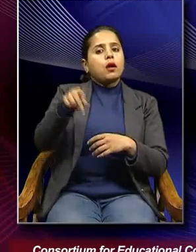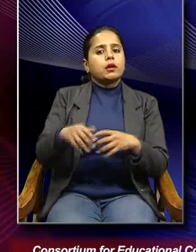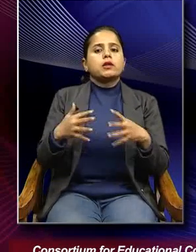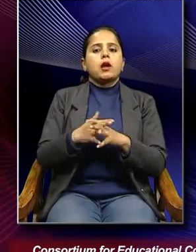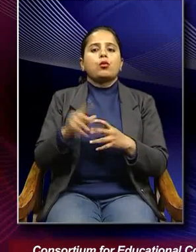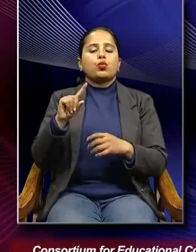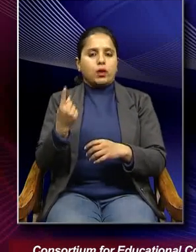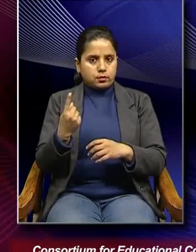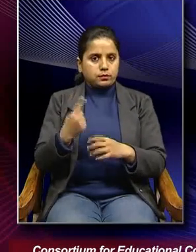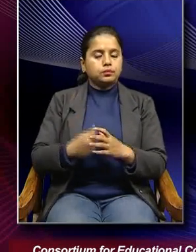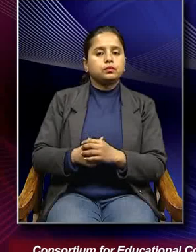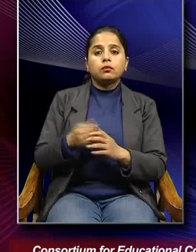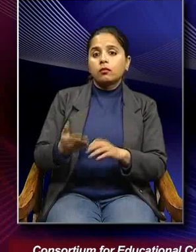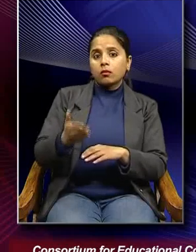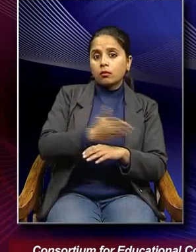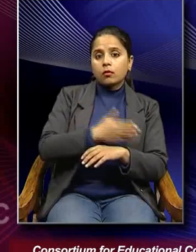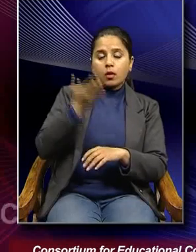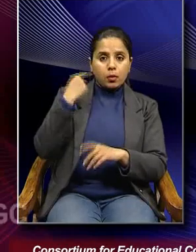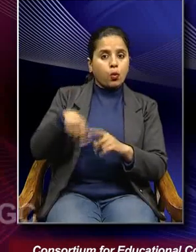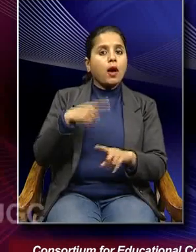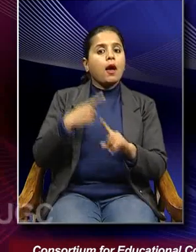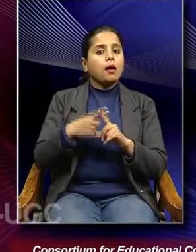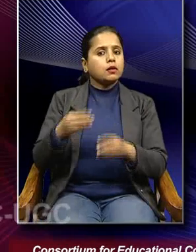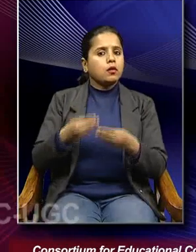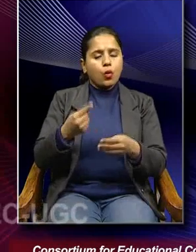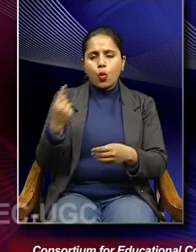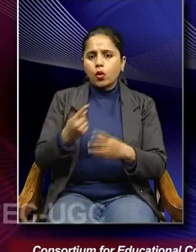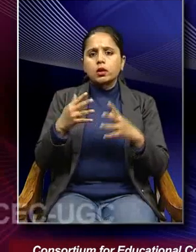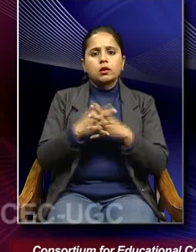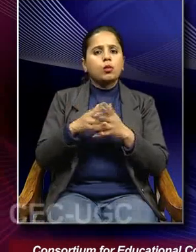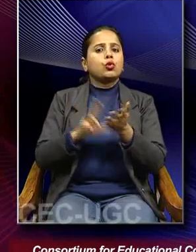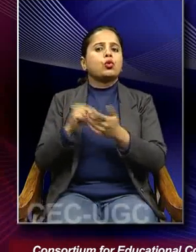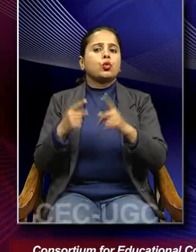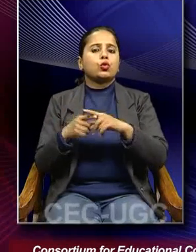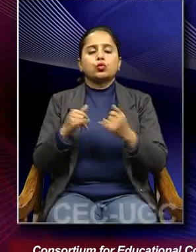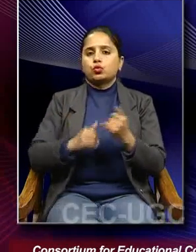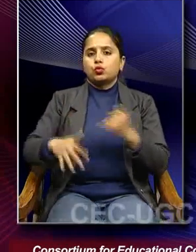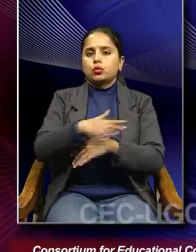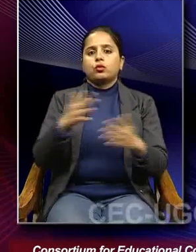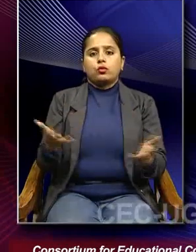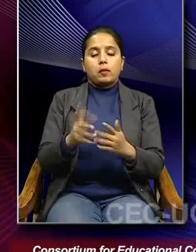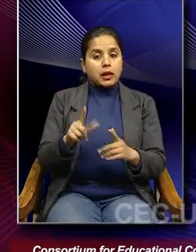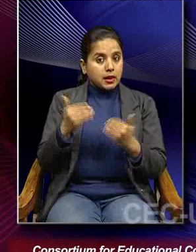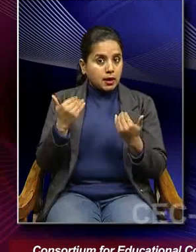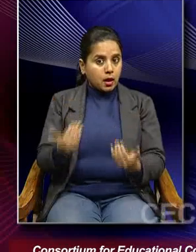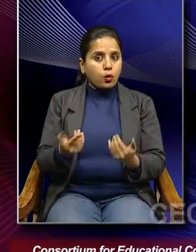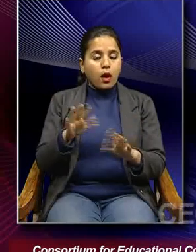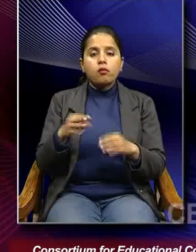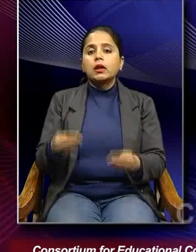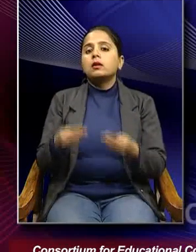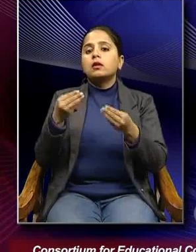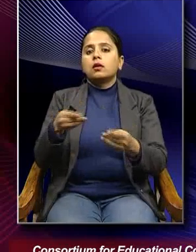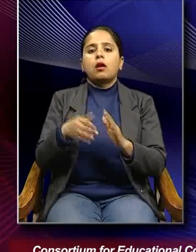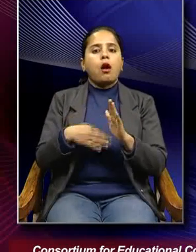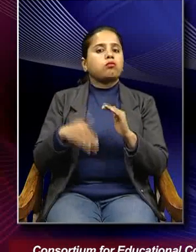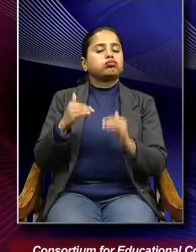W1. Earlier, X was giving only W naught level of social welfare, but now it is giving a